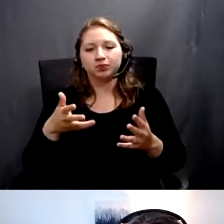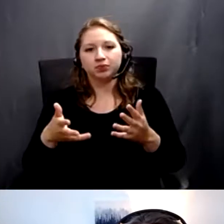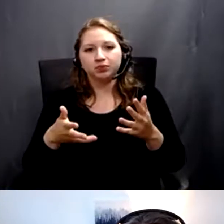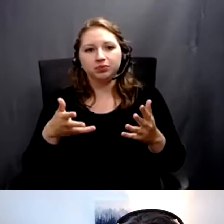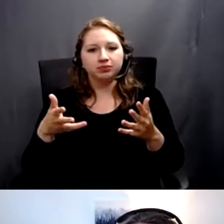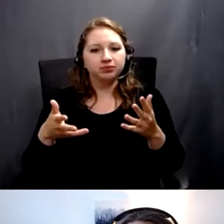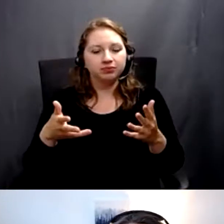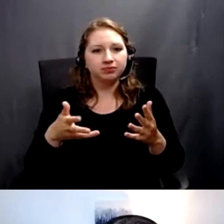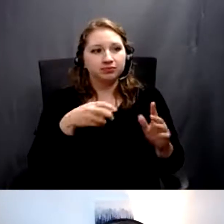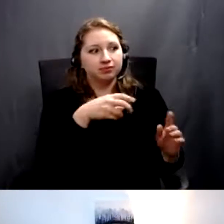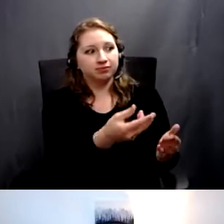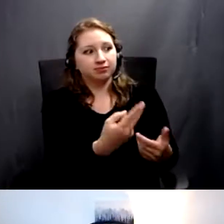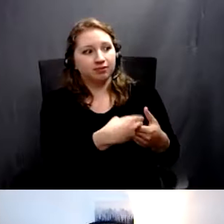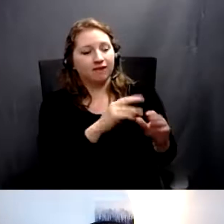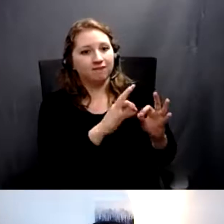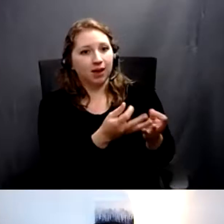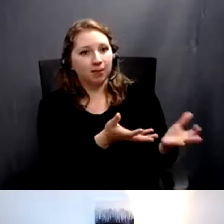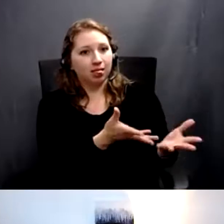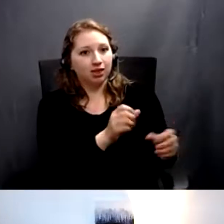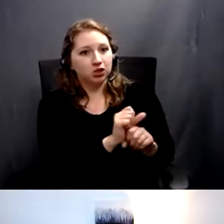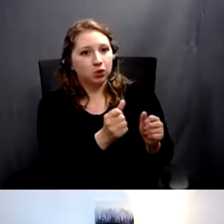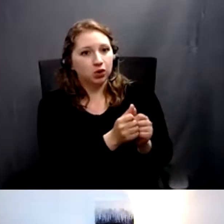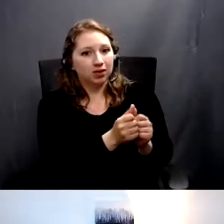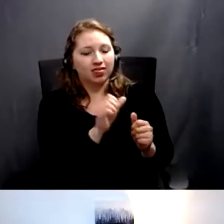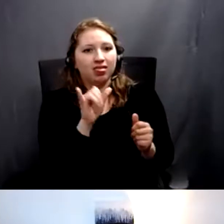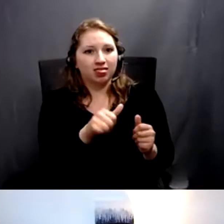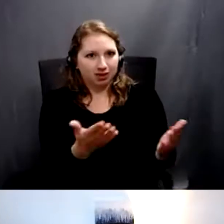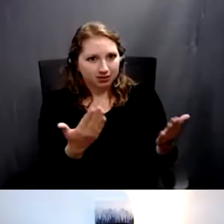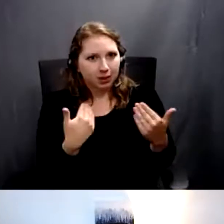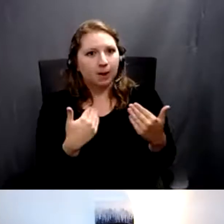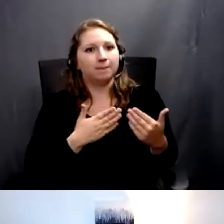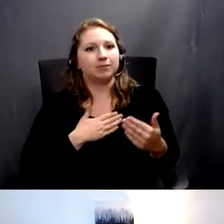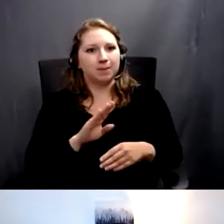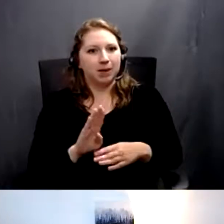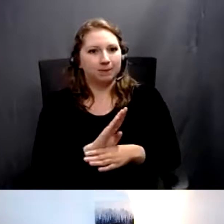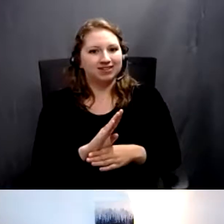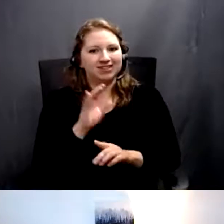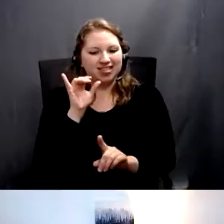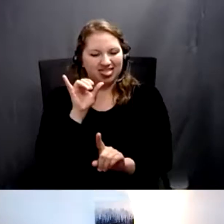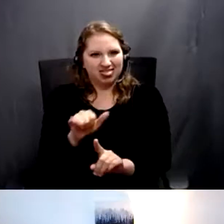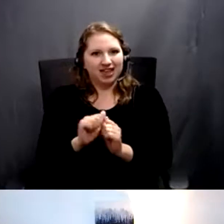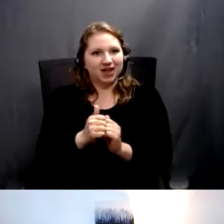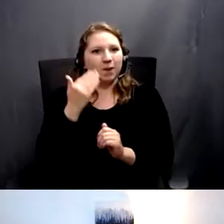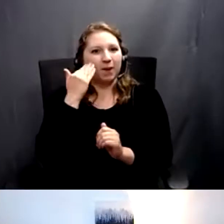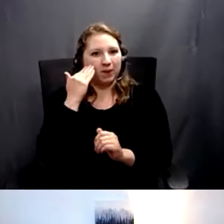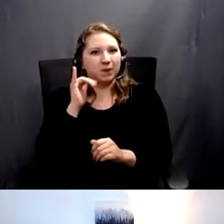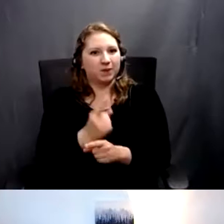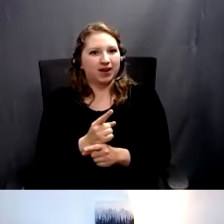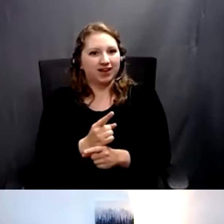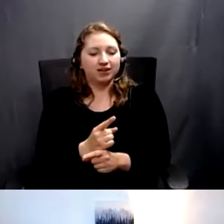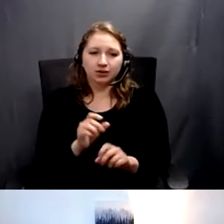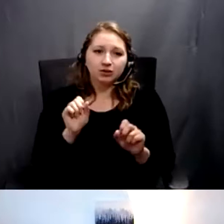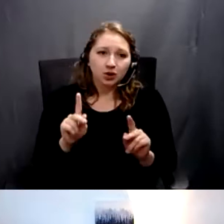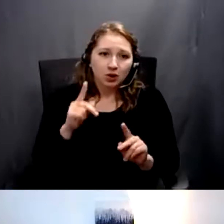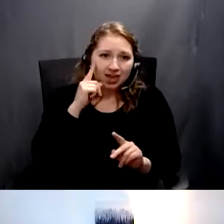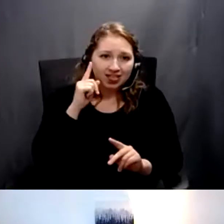families to work with. It's come to me, and that's how I've known it's right. So you're okay thinking that. Don't